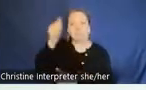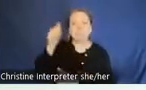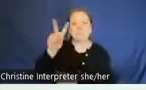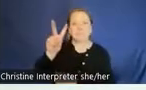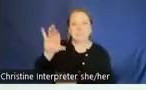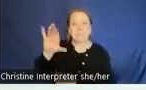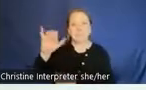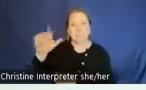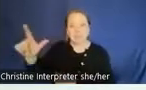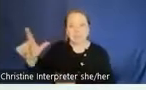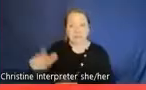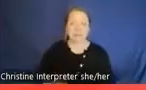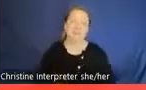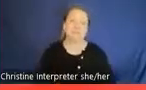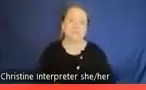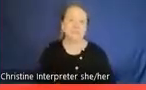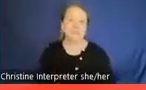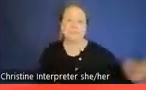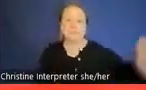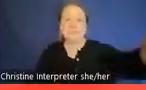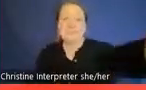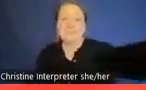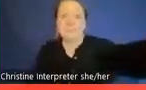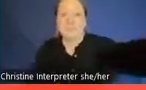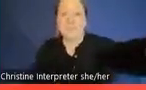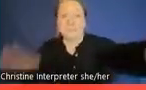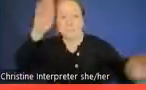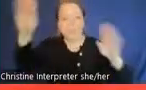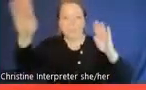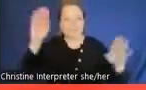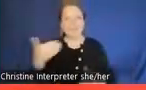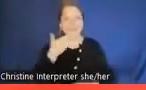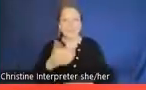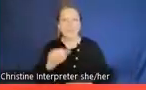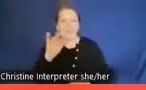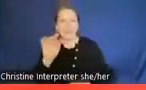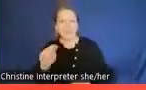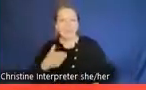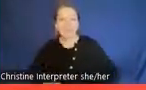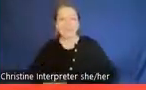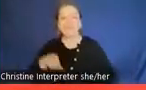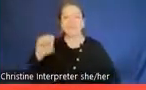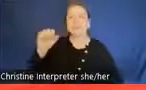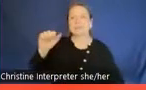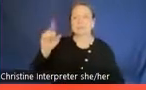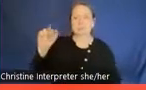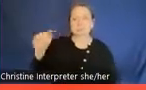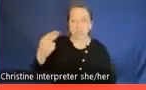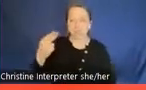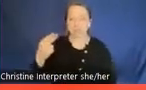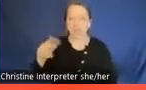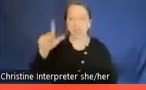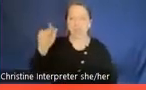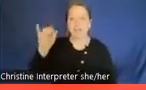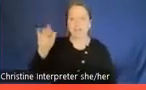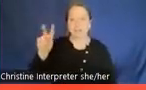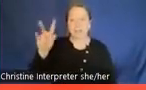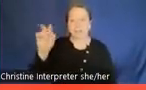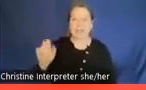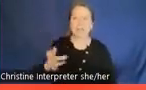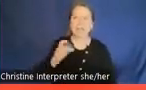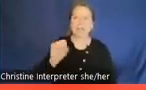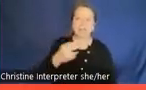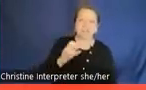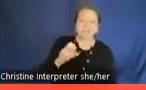Living. Hey, everybody. Thank you so much, Adam. And I'm Sarah Launderville. My pronouns are she and her. I'm a